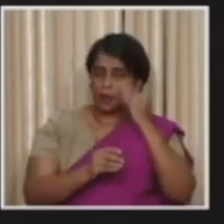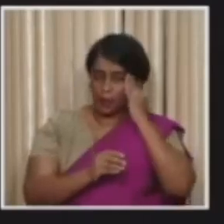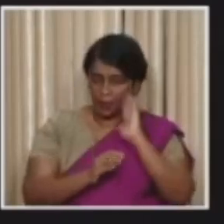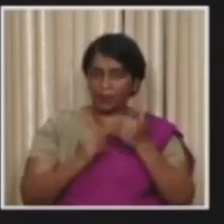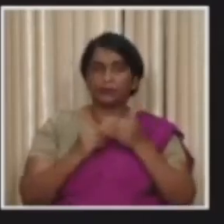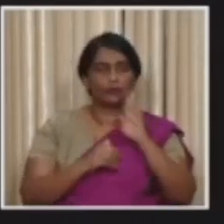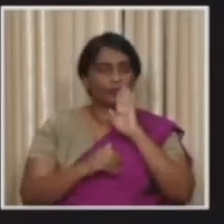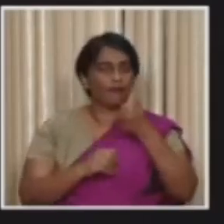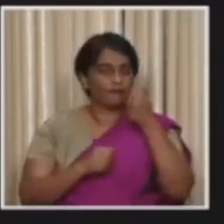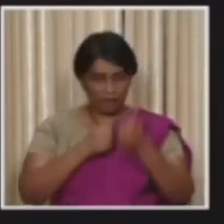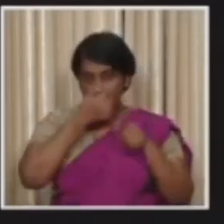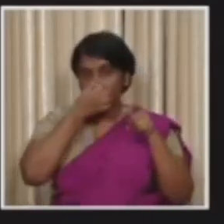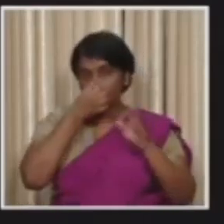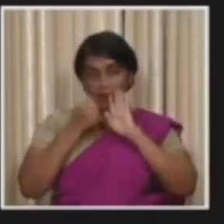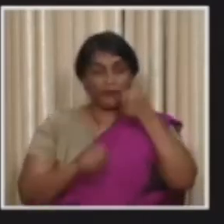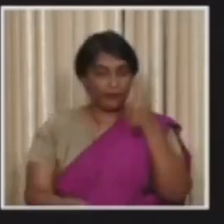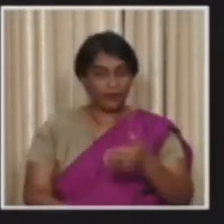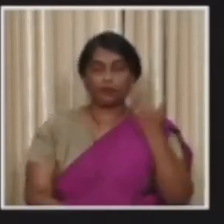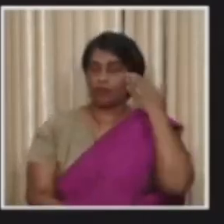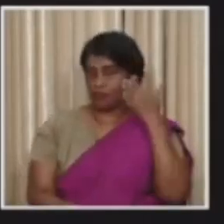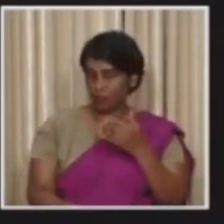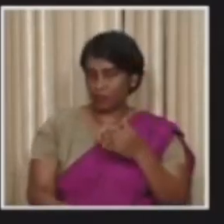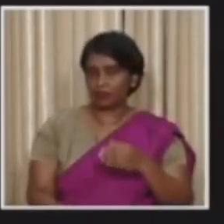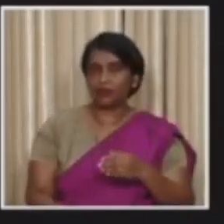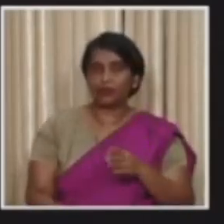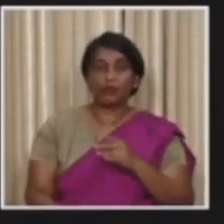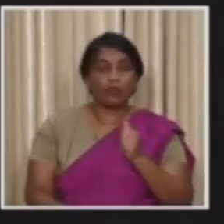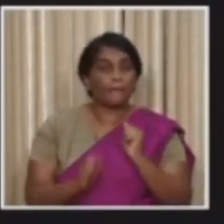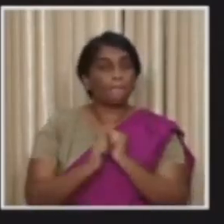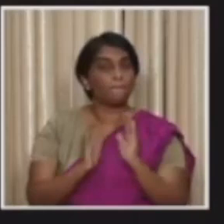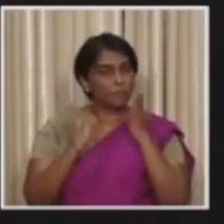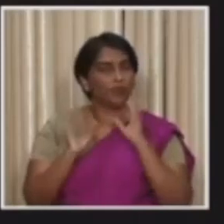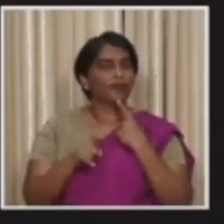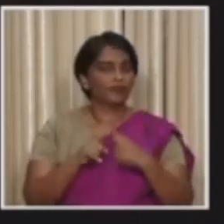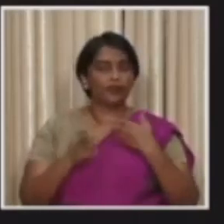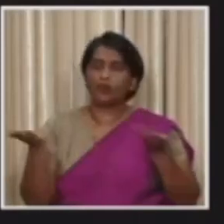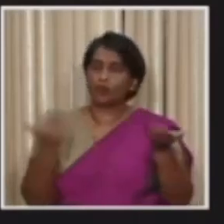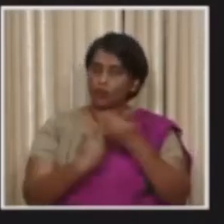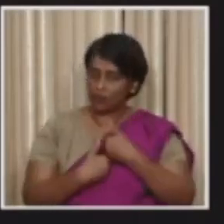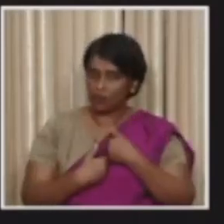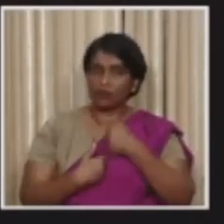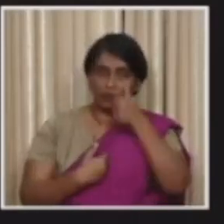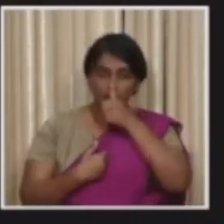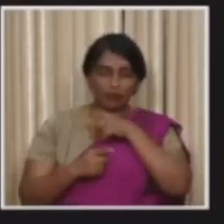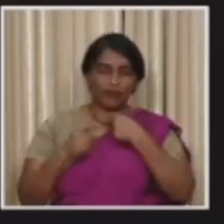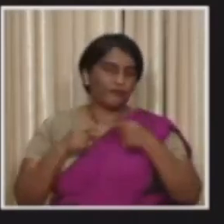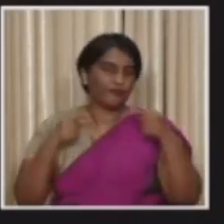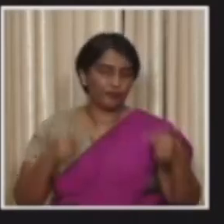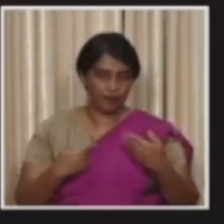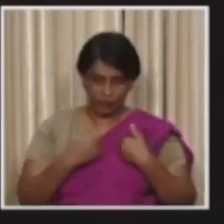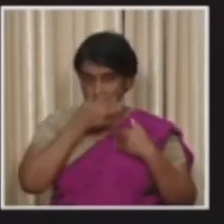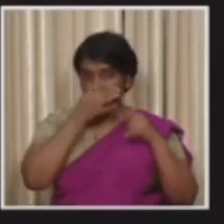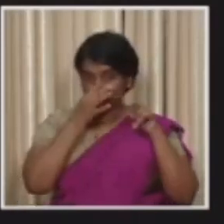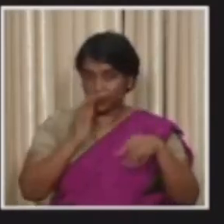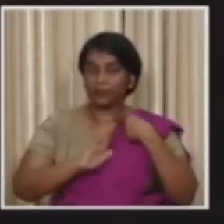the beginning. That's what I am saying. We are all against corruption. We must see an corruption is an endemic problem in this